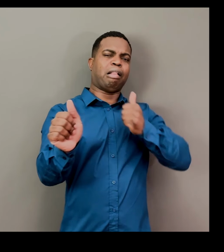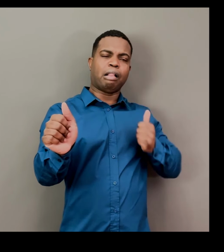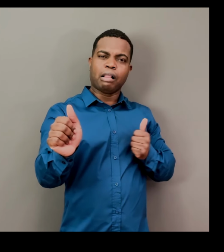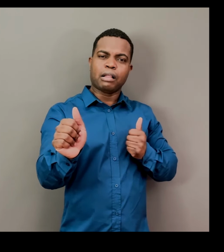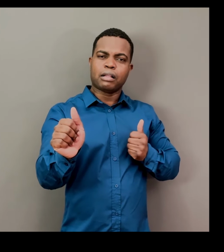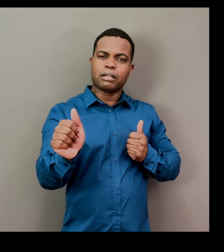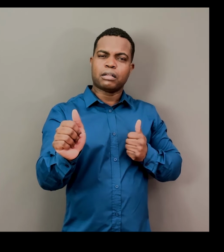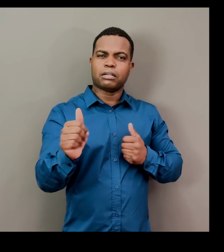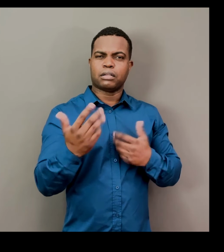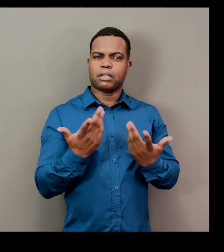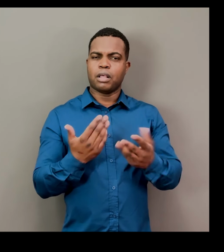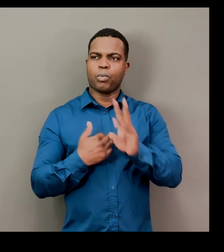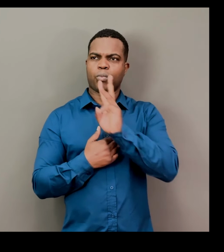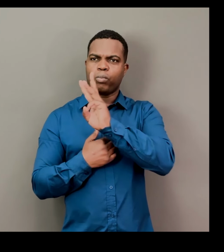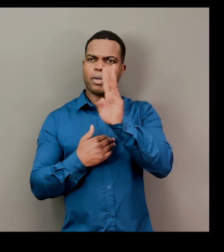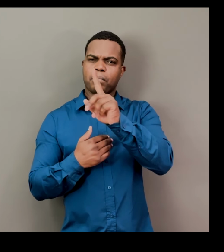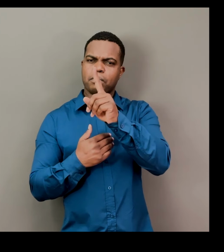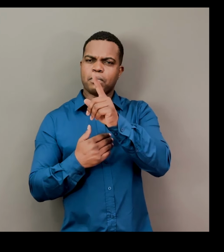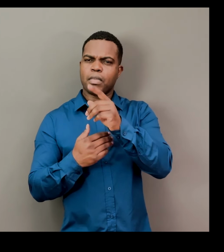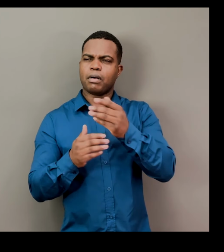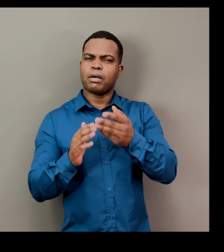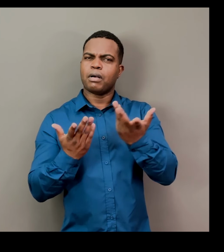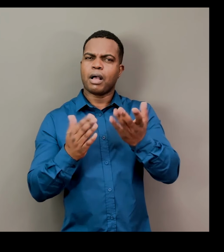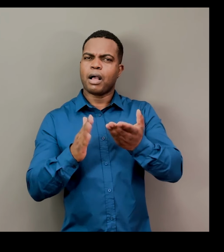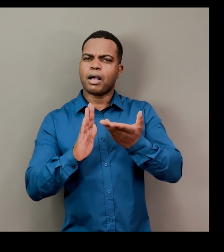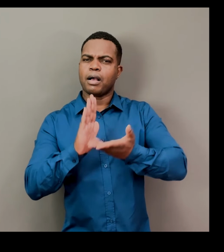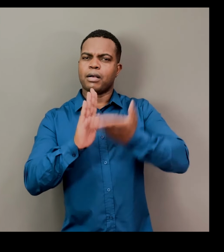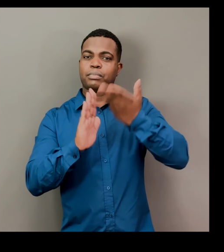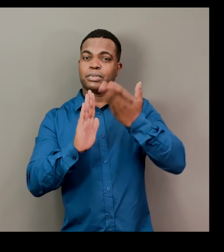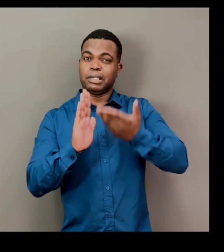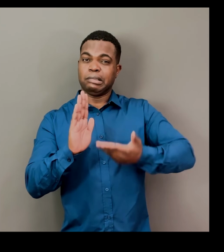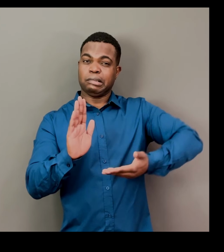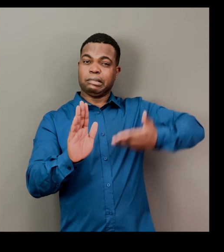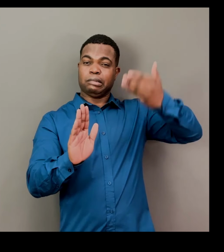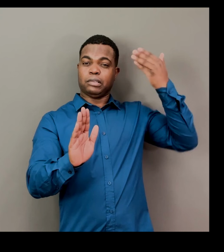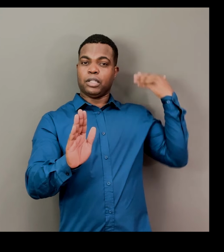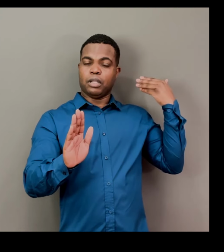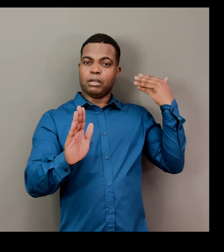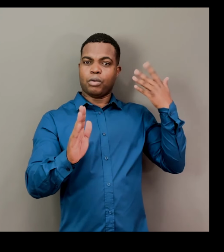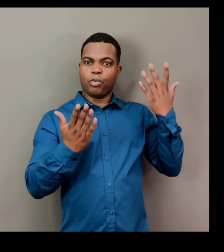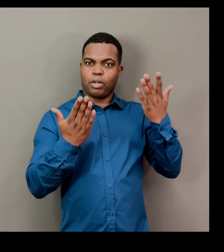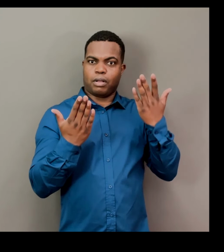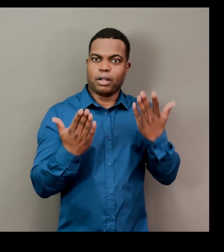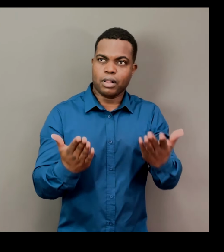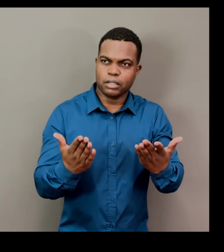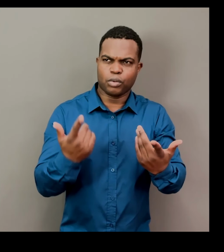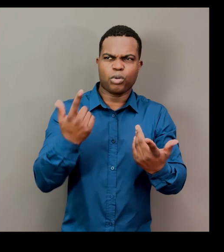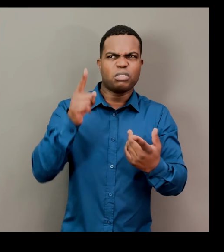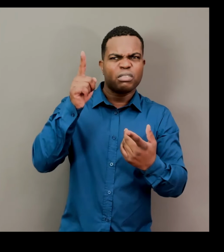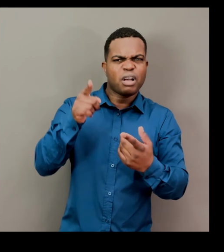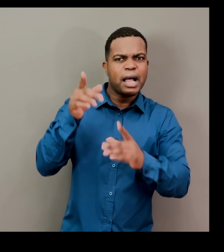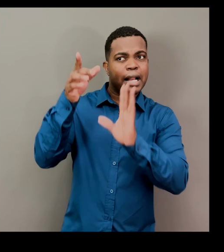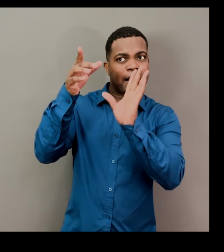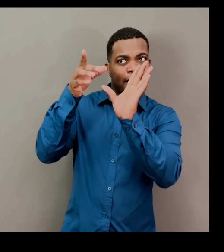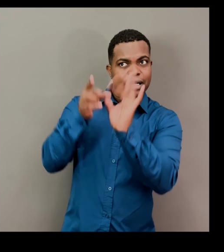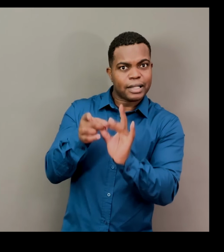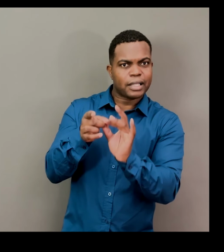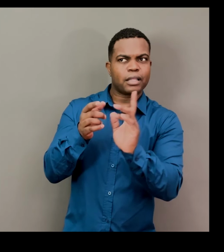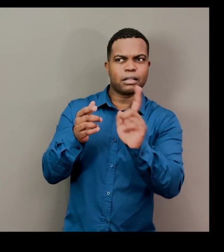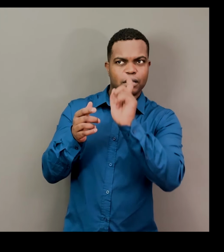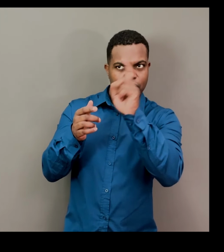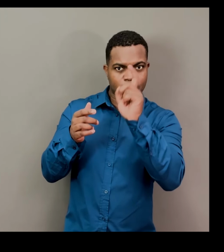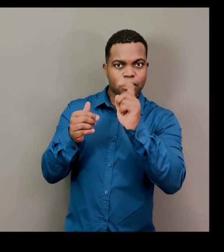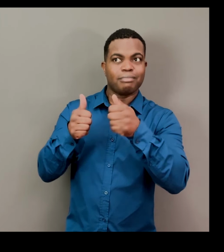When was the web page last updated? Are sources cited also current? Are its links live